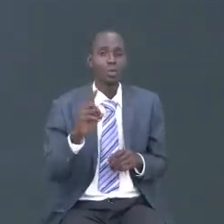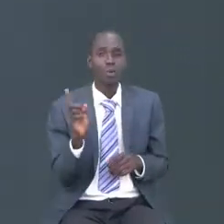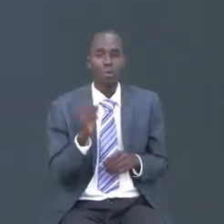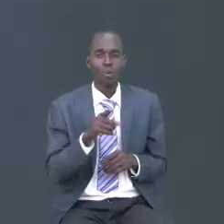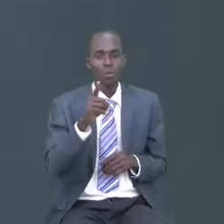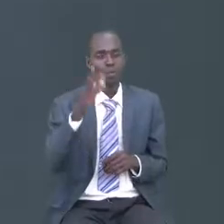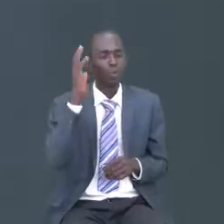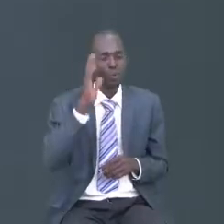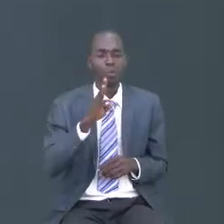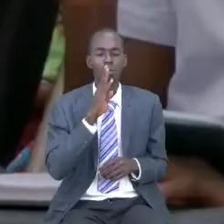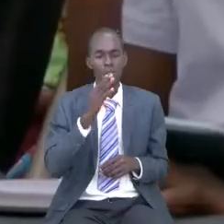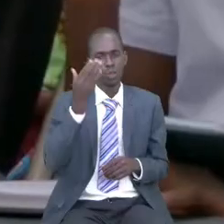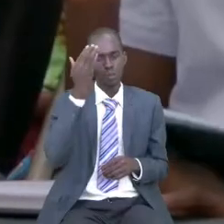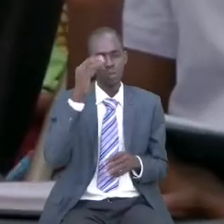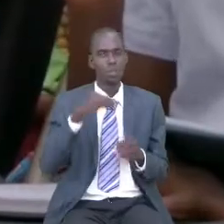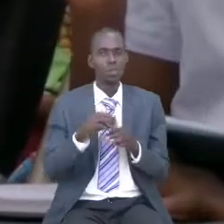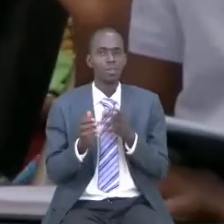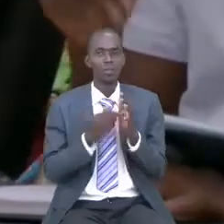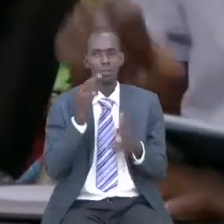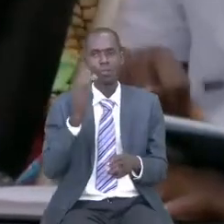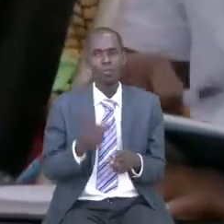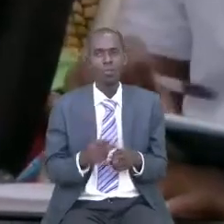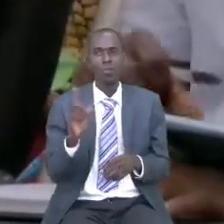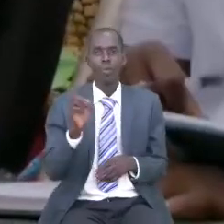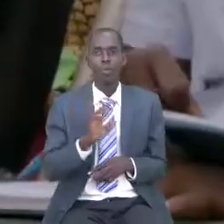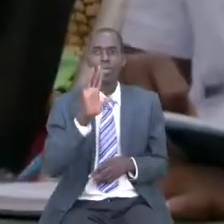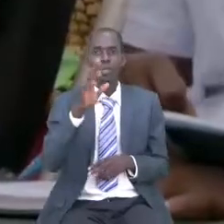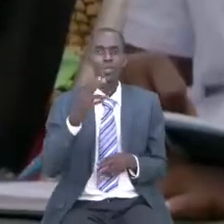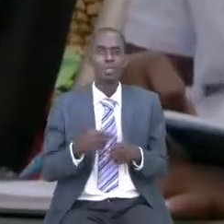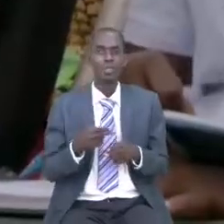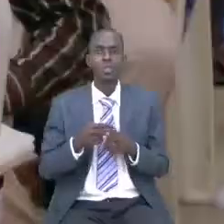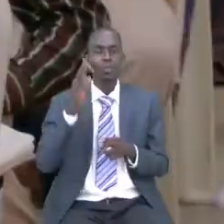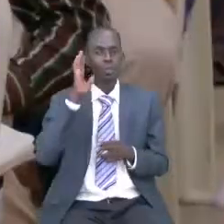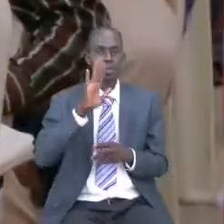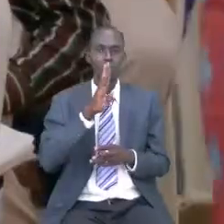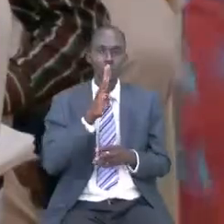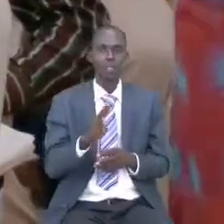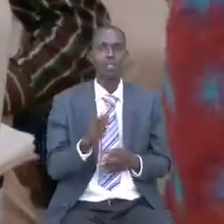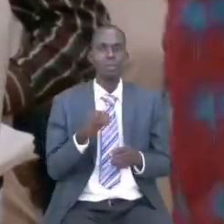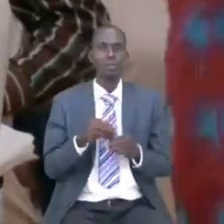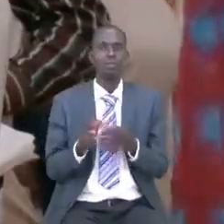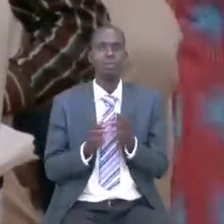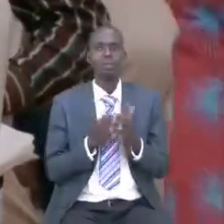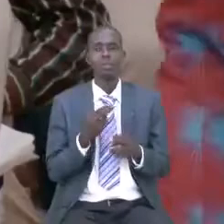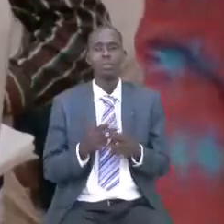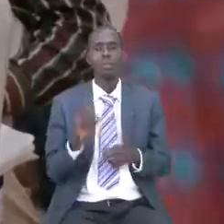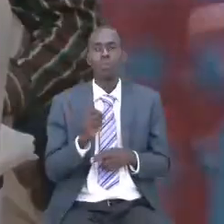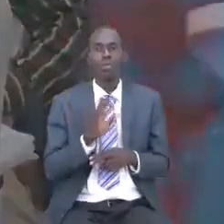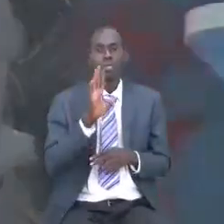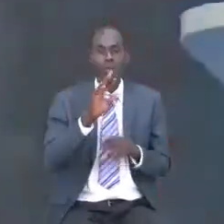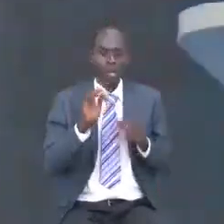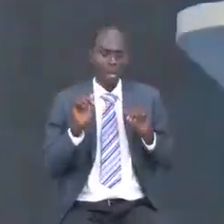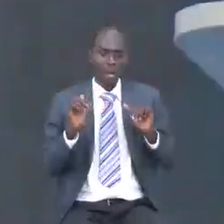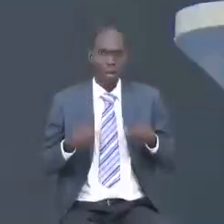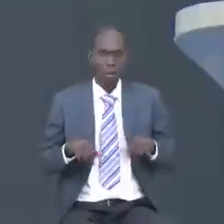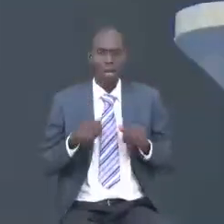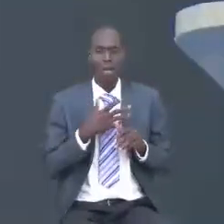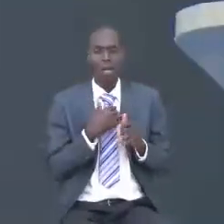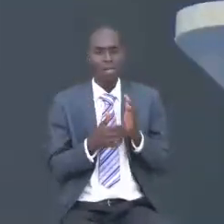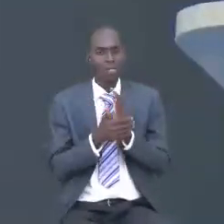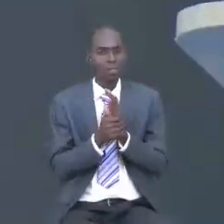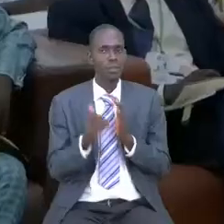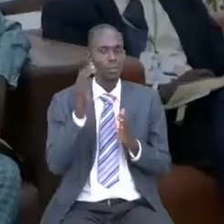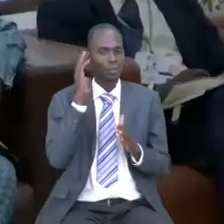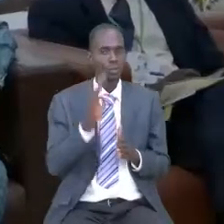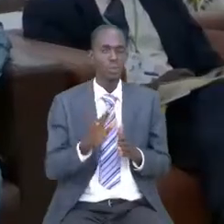known. Where your name will get you. Where your ability and your skill will get